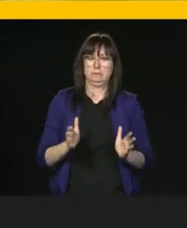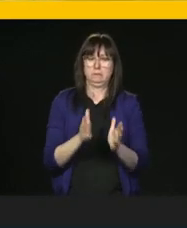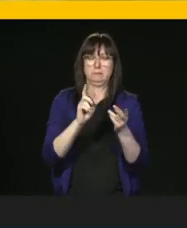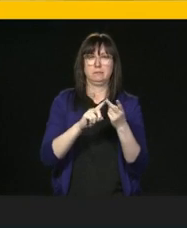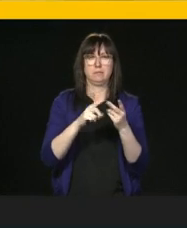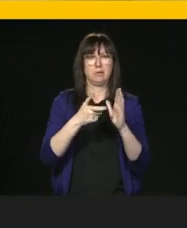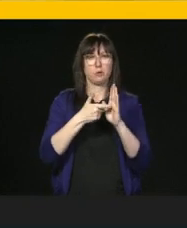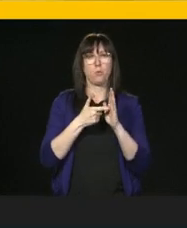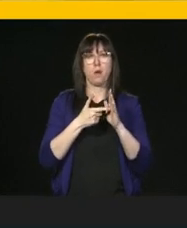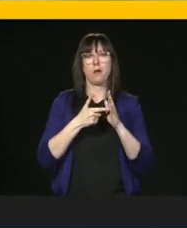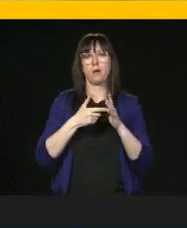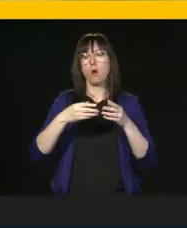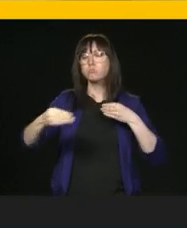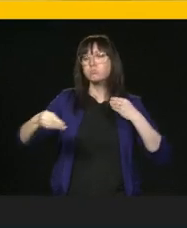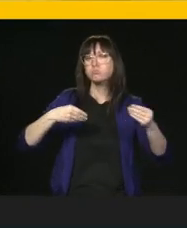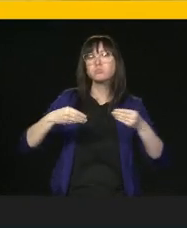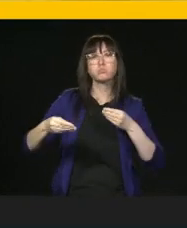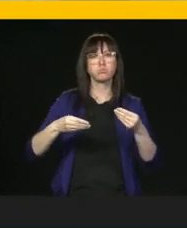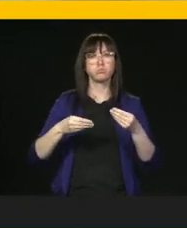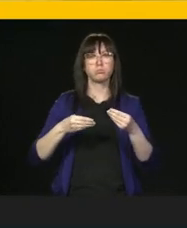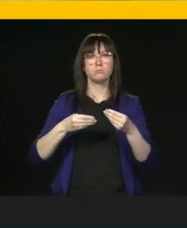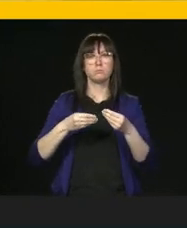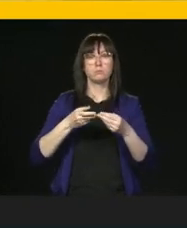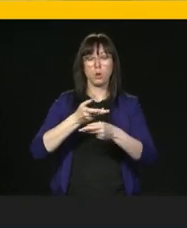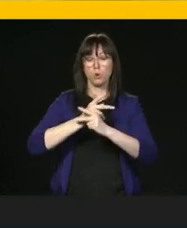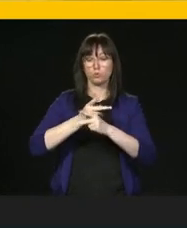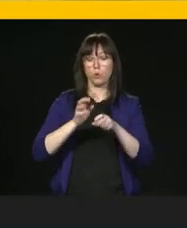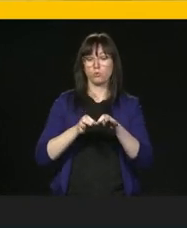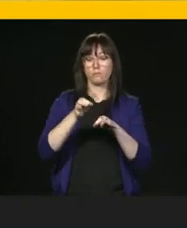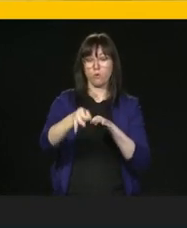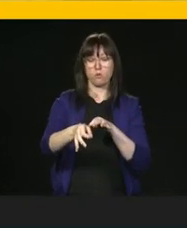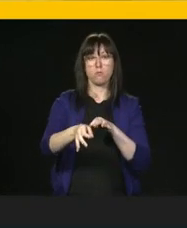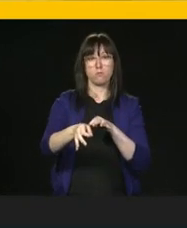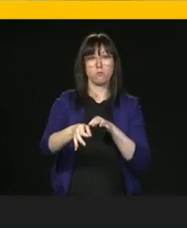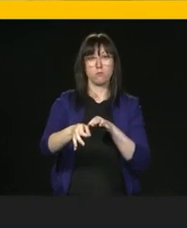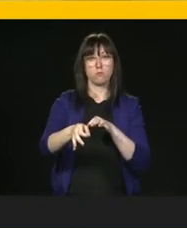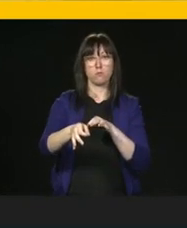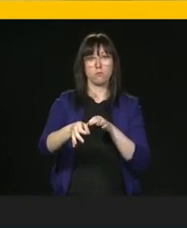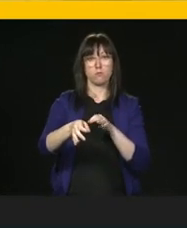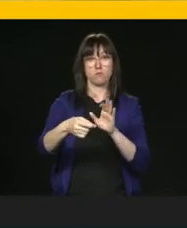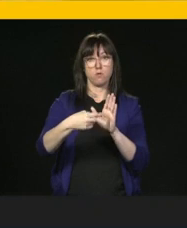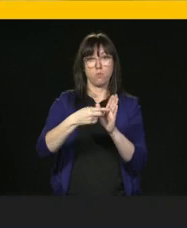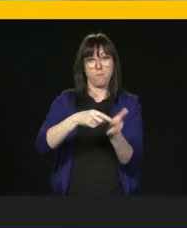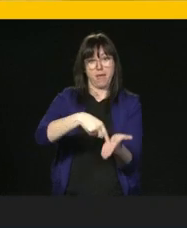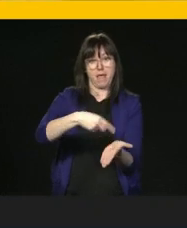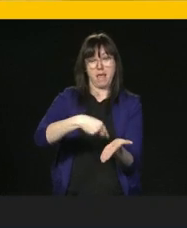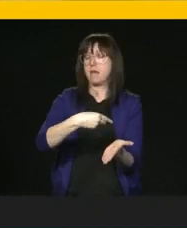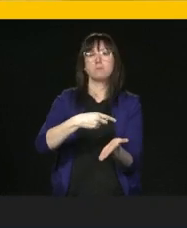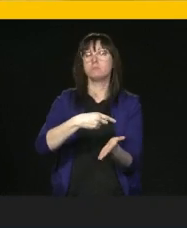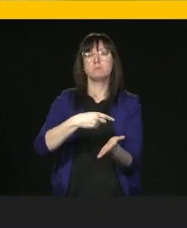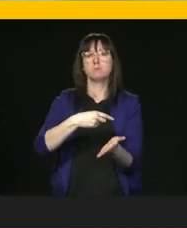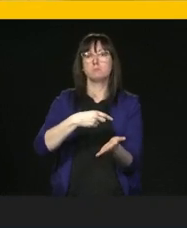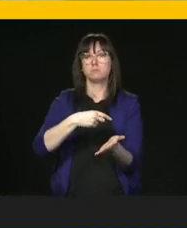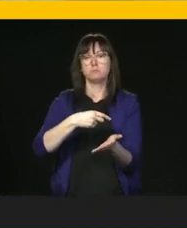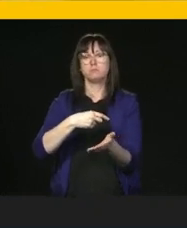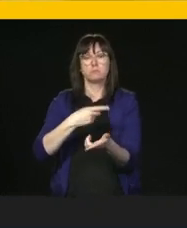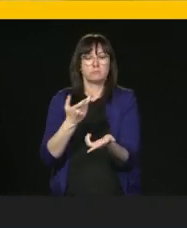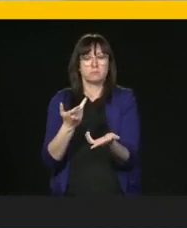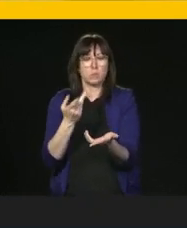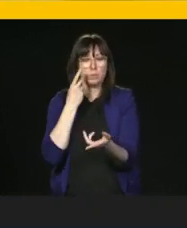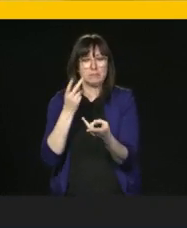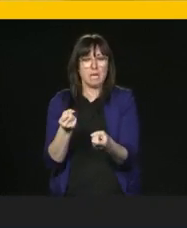Loan deferral is therefore a question of how much cash they have available to them now. It's not